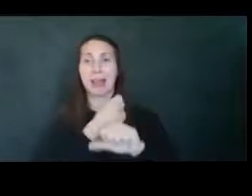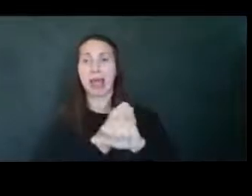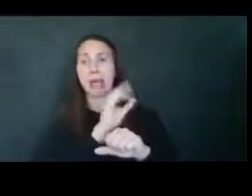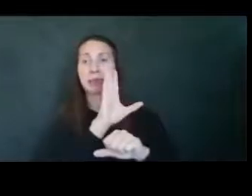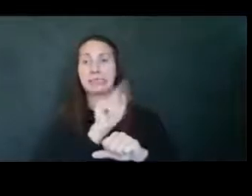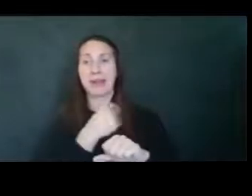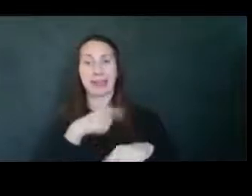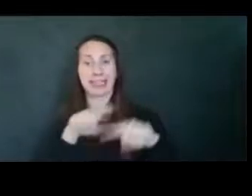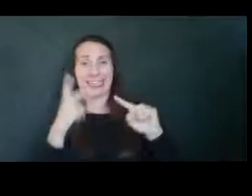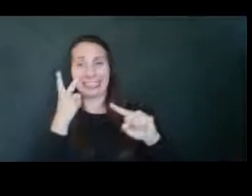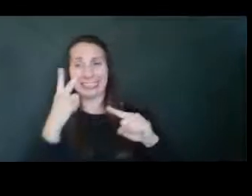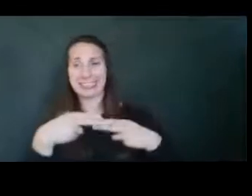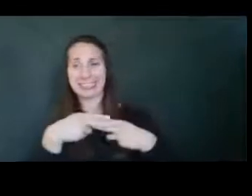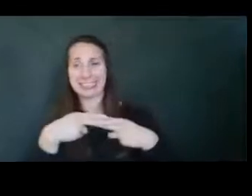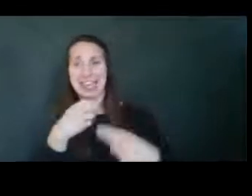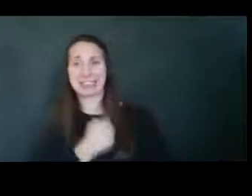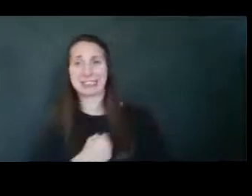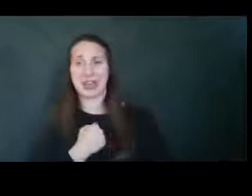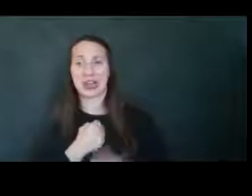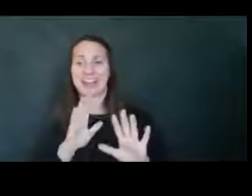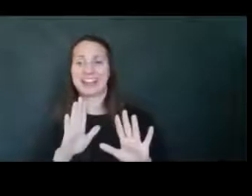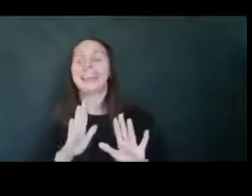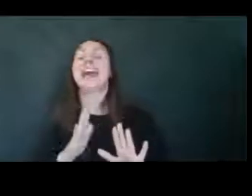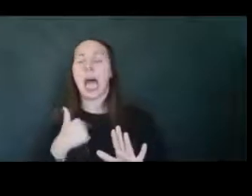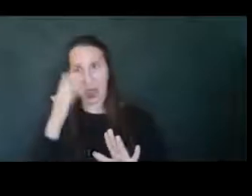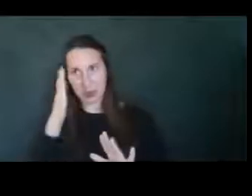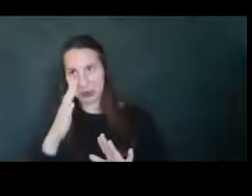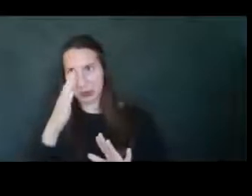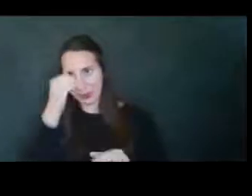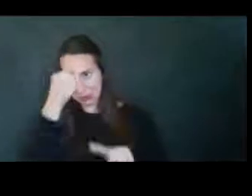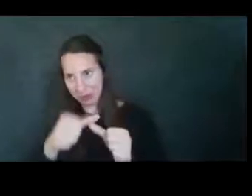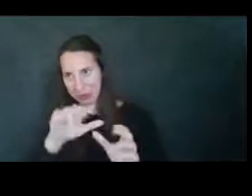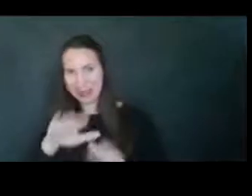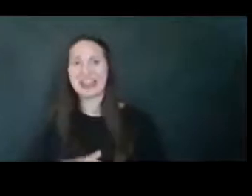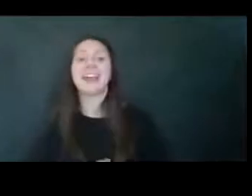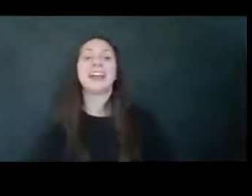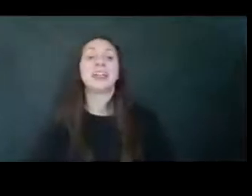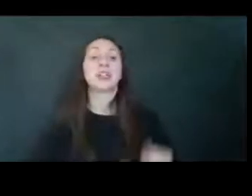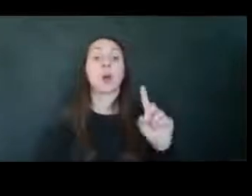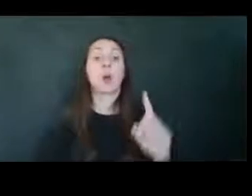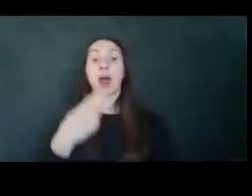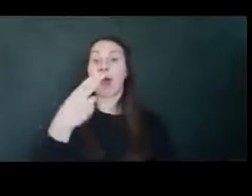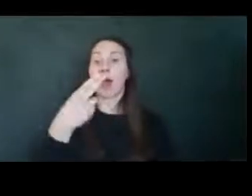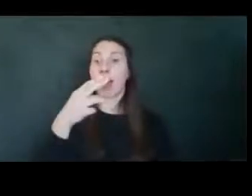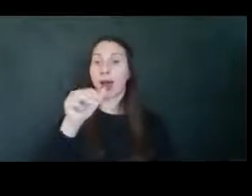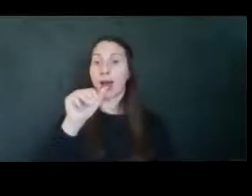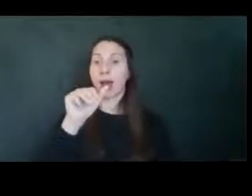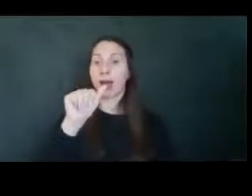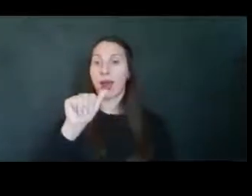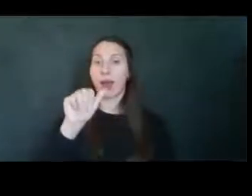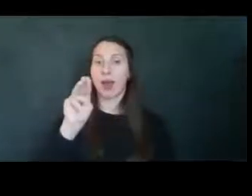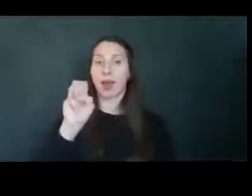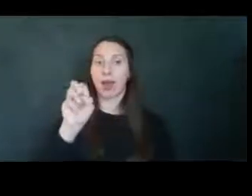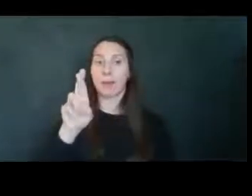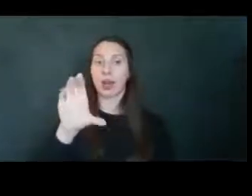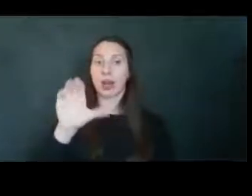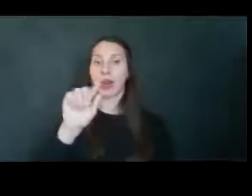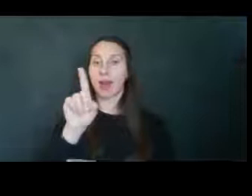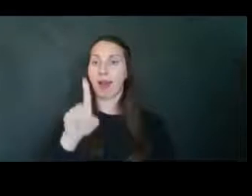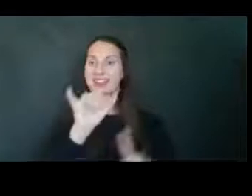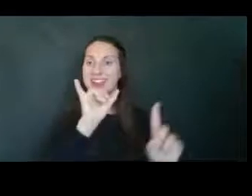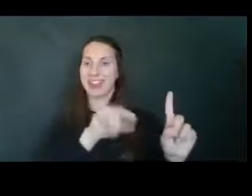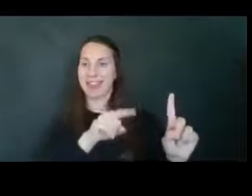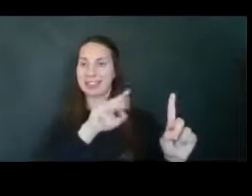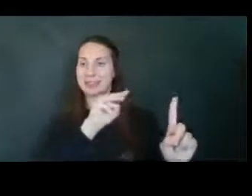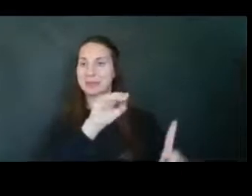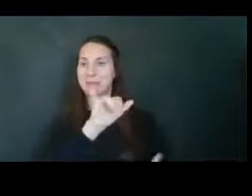what's going on. I will say next slide, please. Okay, so Hamer Cause is a network of community